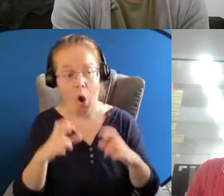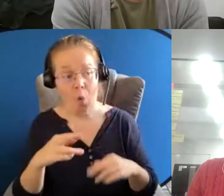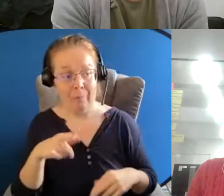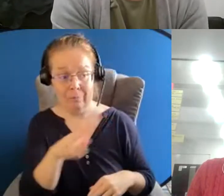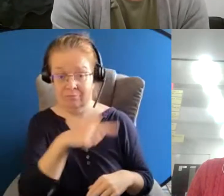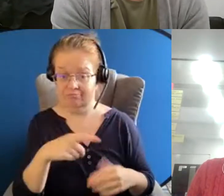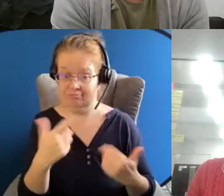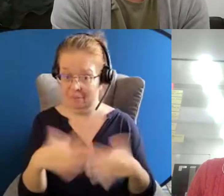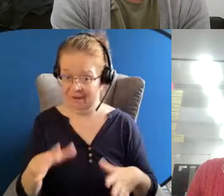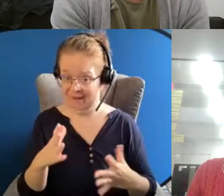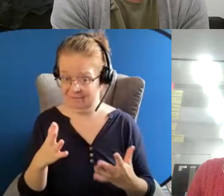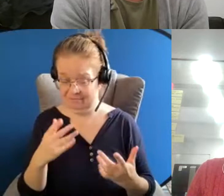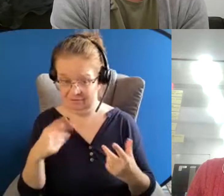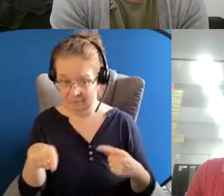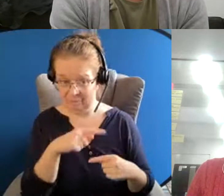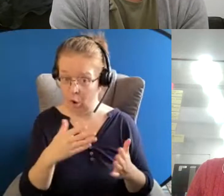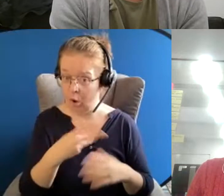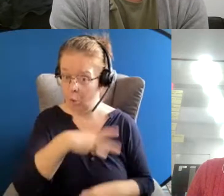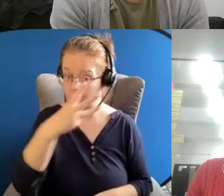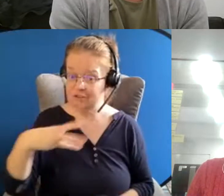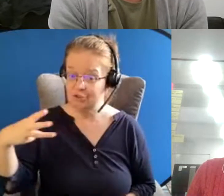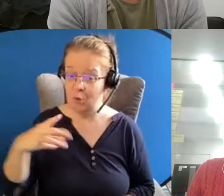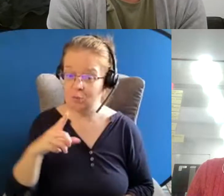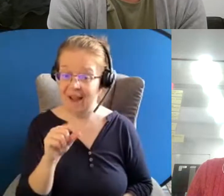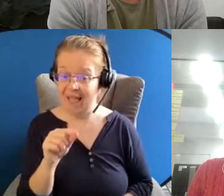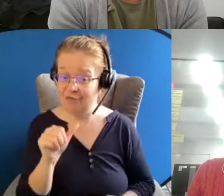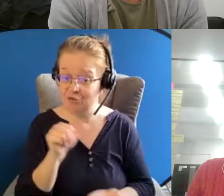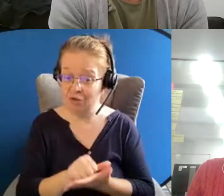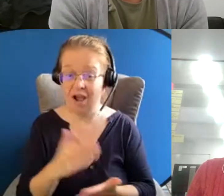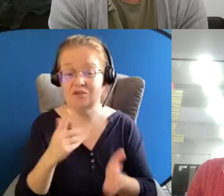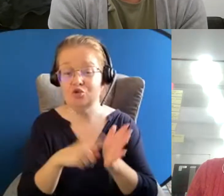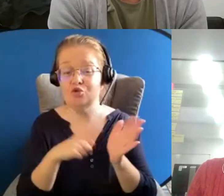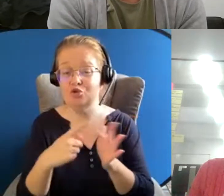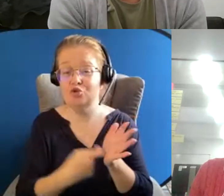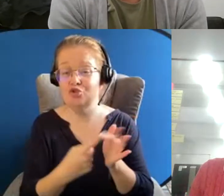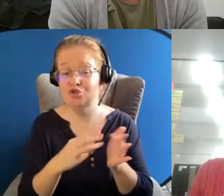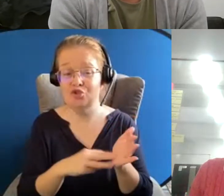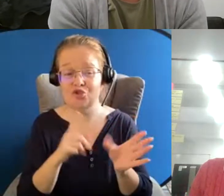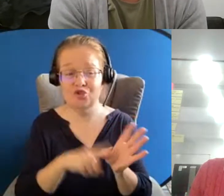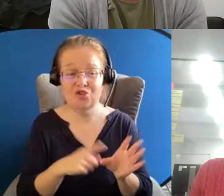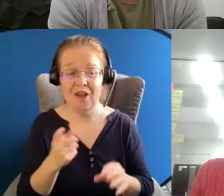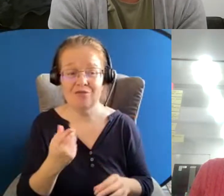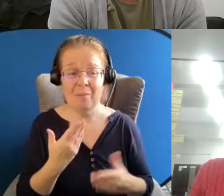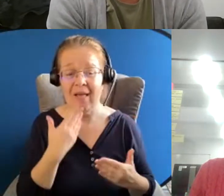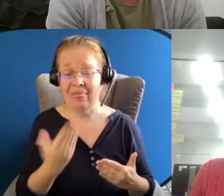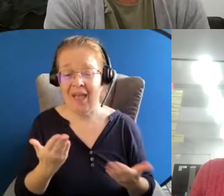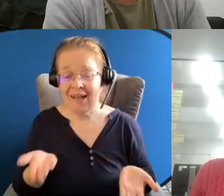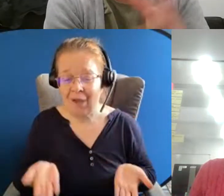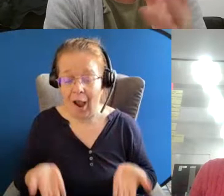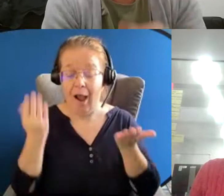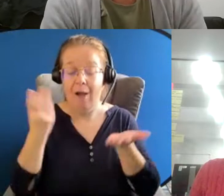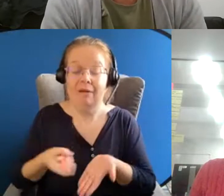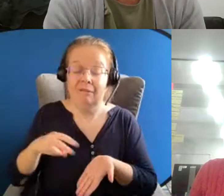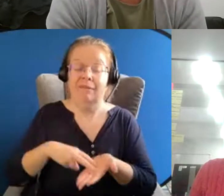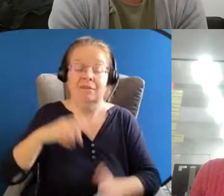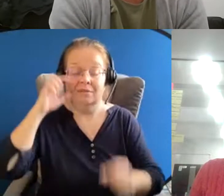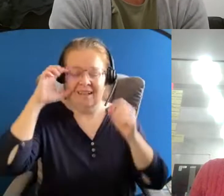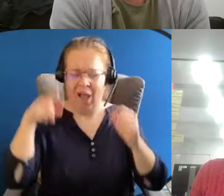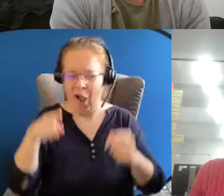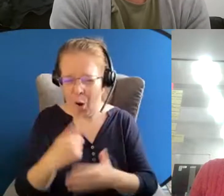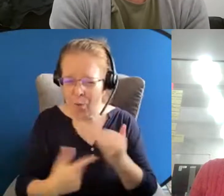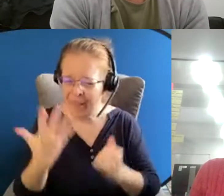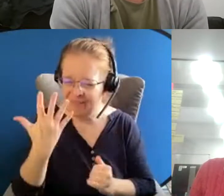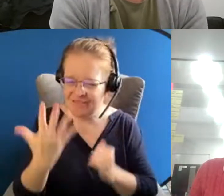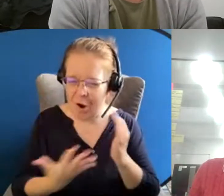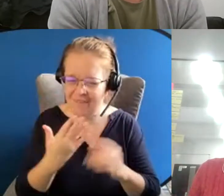today on Windows 11, right? Jeremy, thanks so much for getting up and joining us. Although you're only 5 hours behind